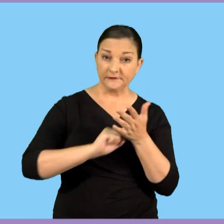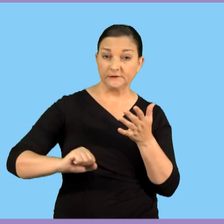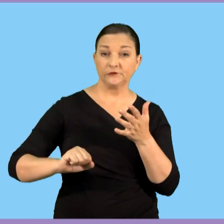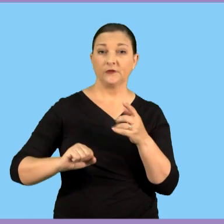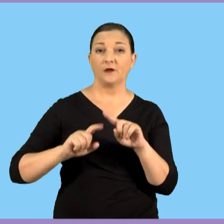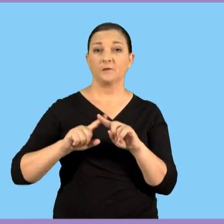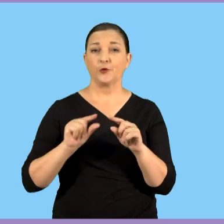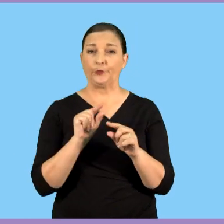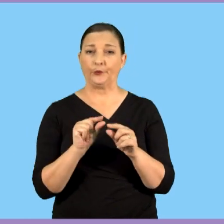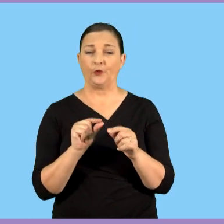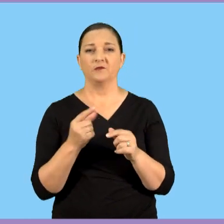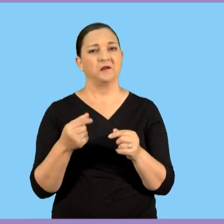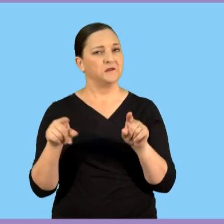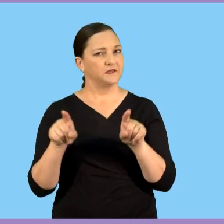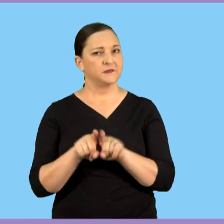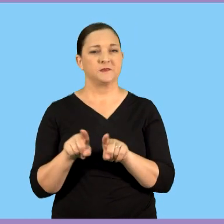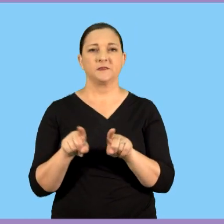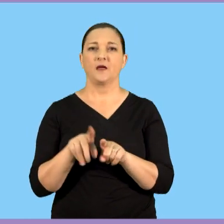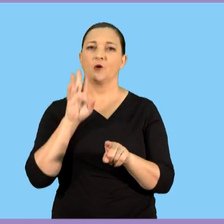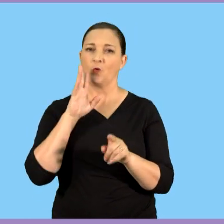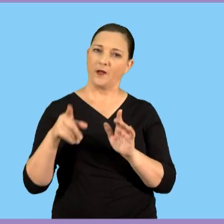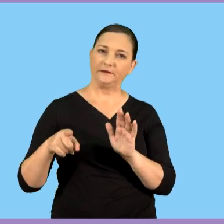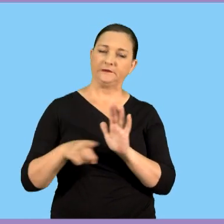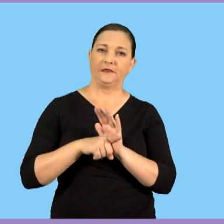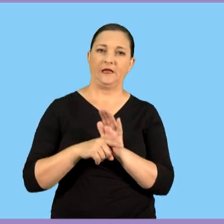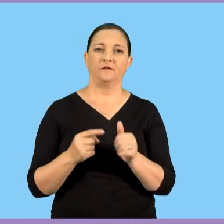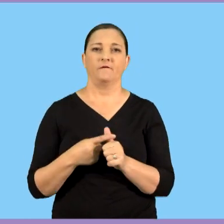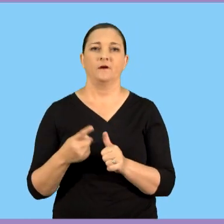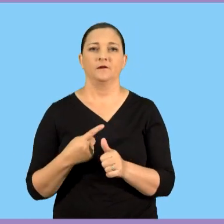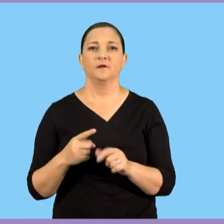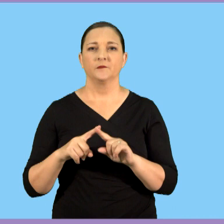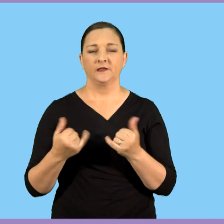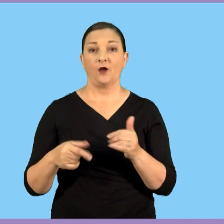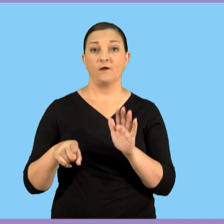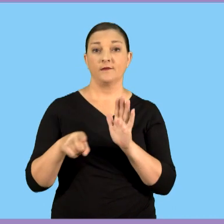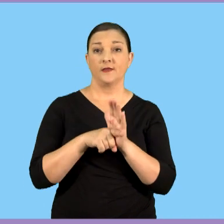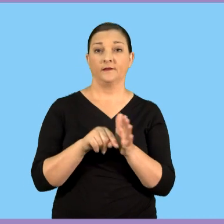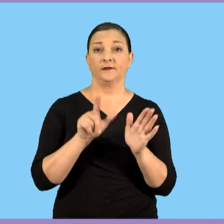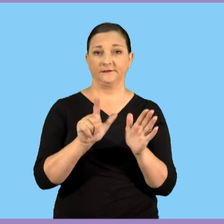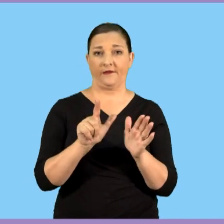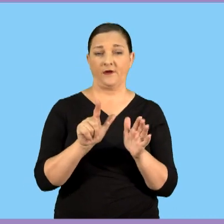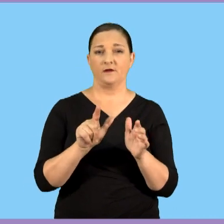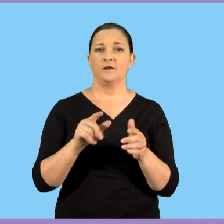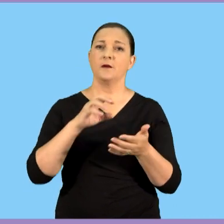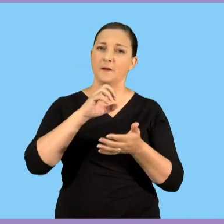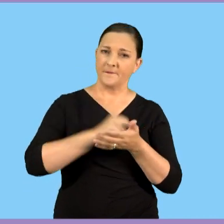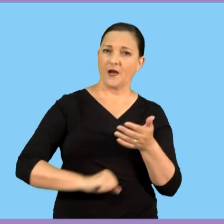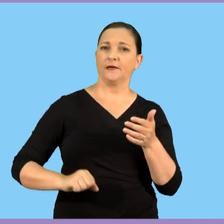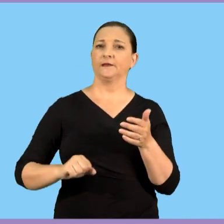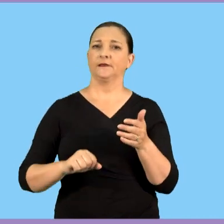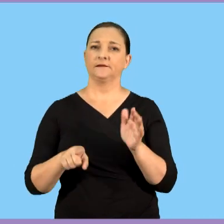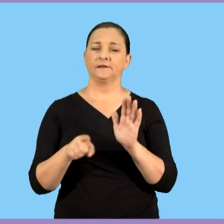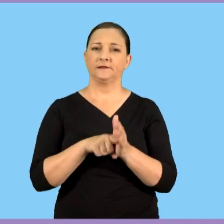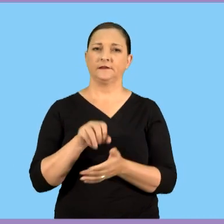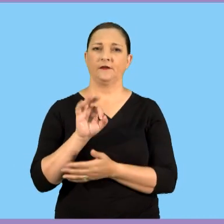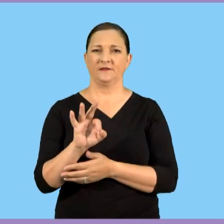then the answer will be negative. As an example there, we have a negative 7 minus a negative 3. Now, because negative